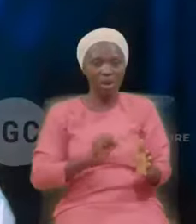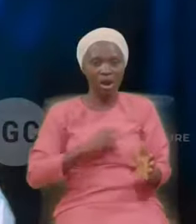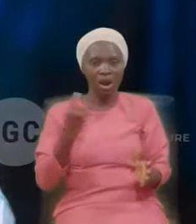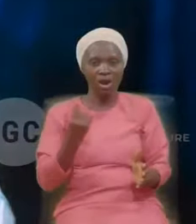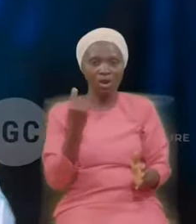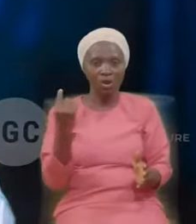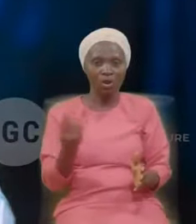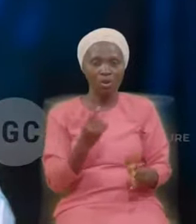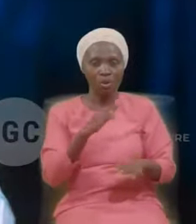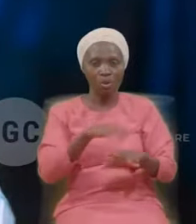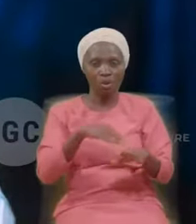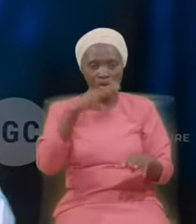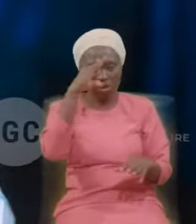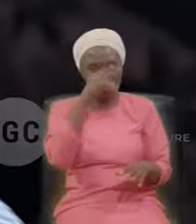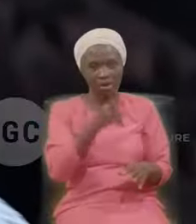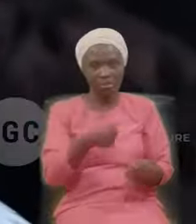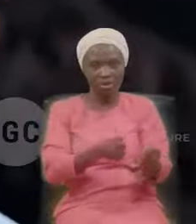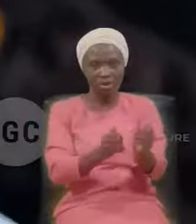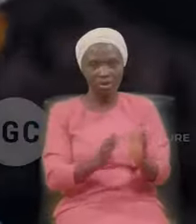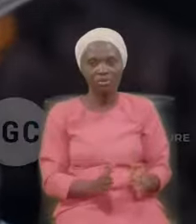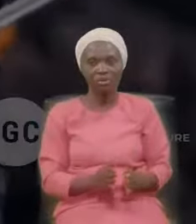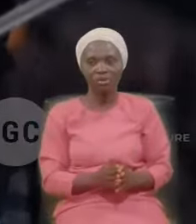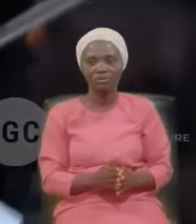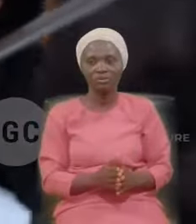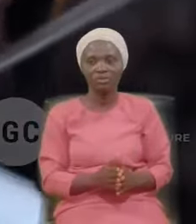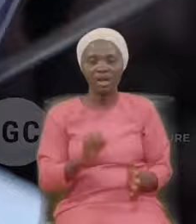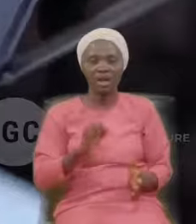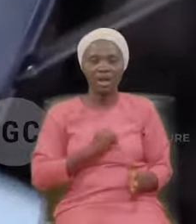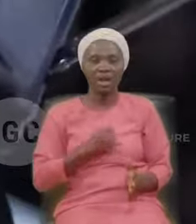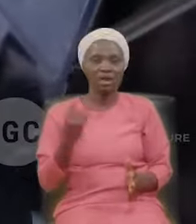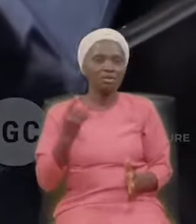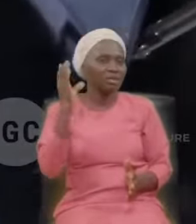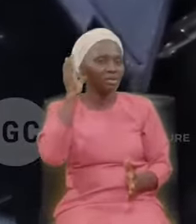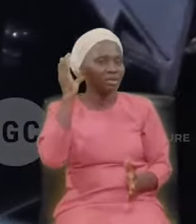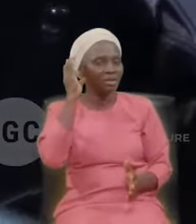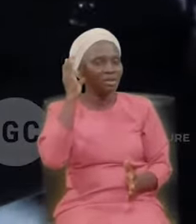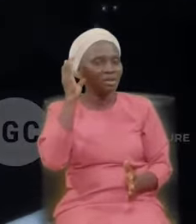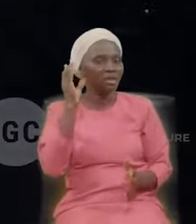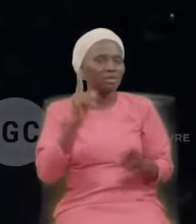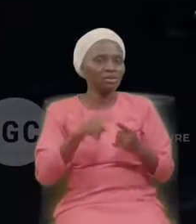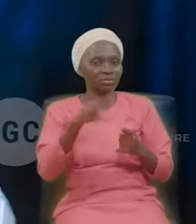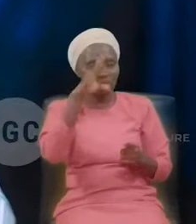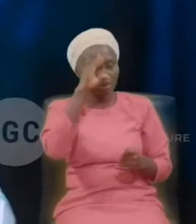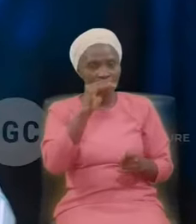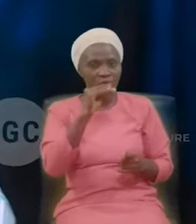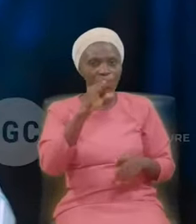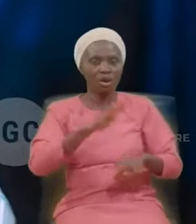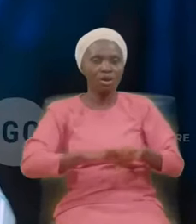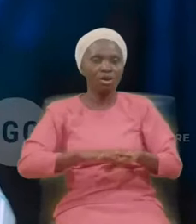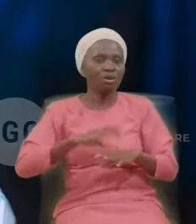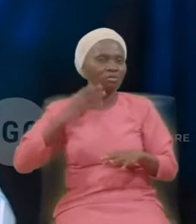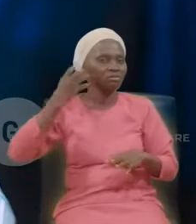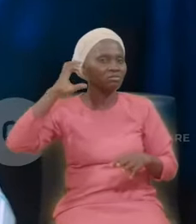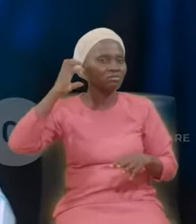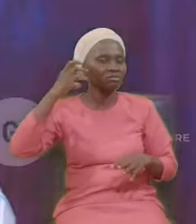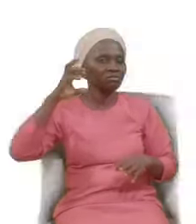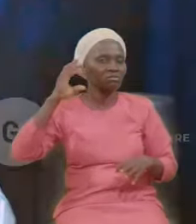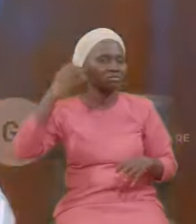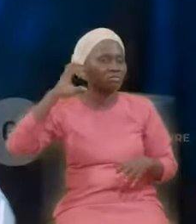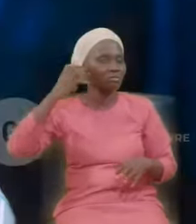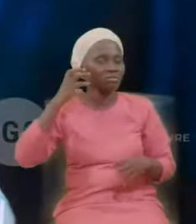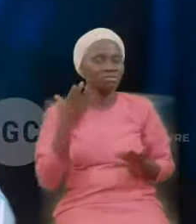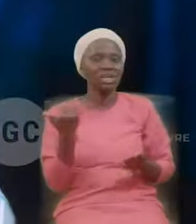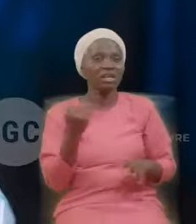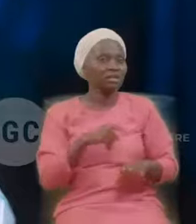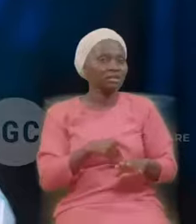across, always hear from Treasure FM when he's preaching. Every time whenever he has any program,